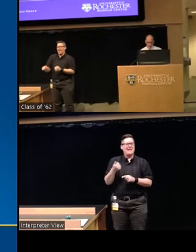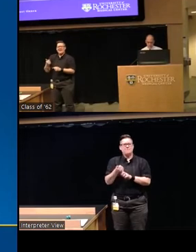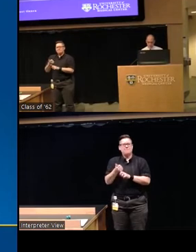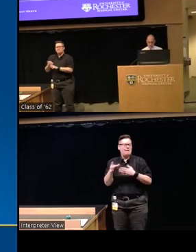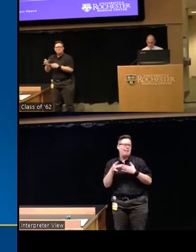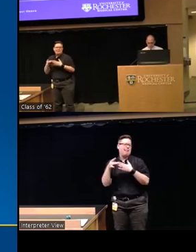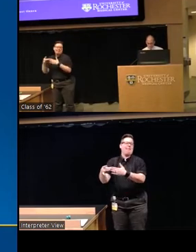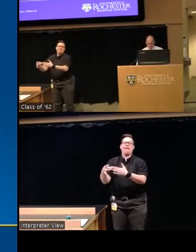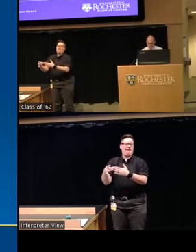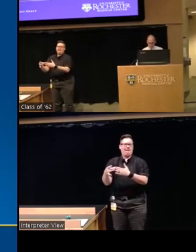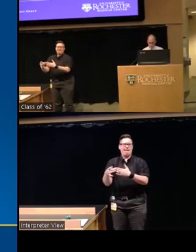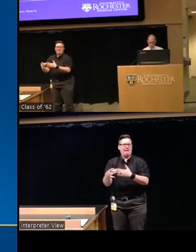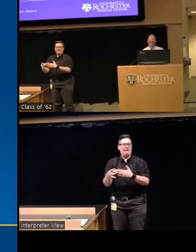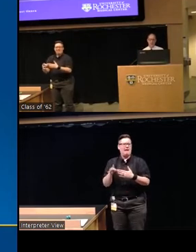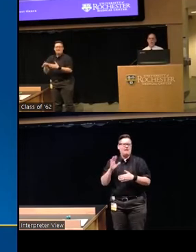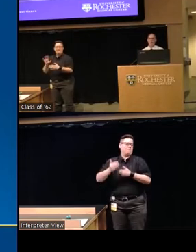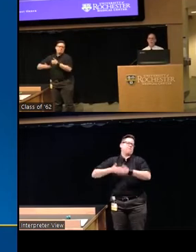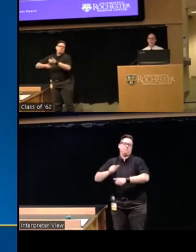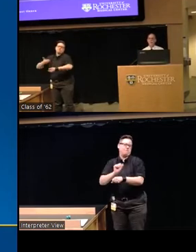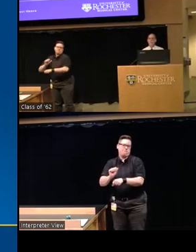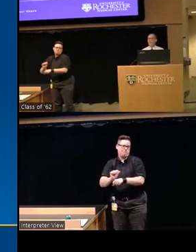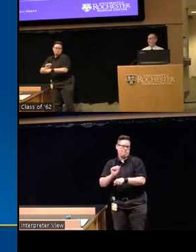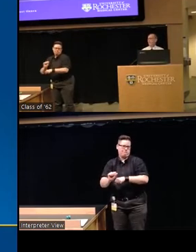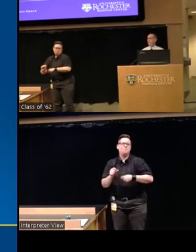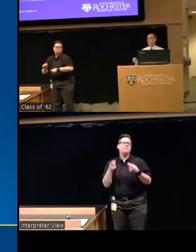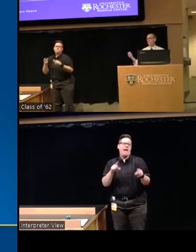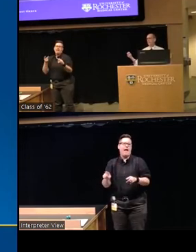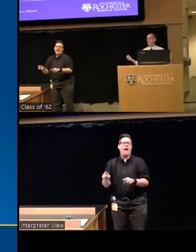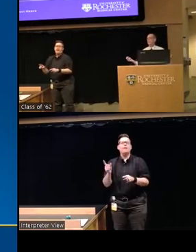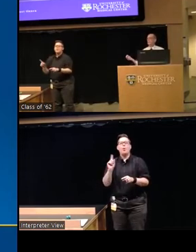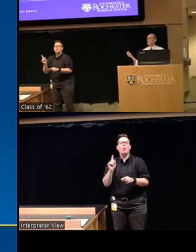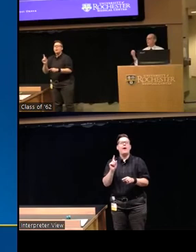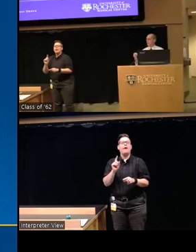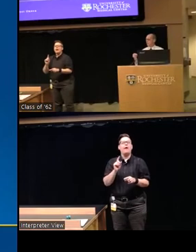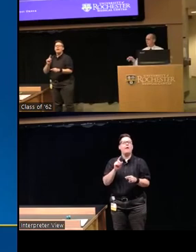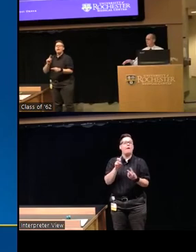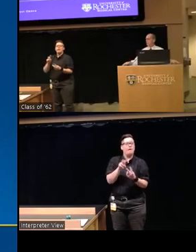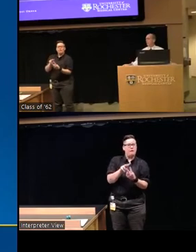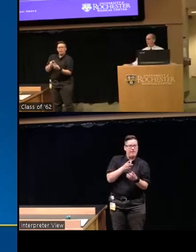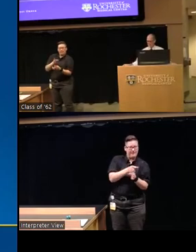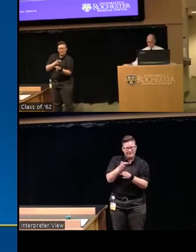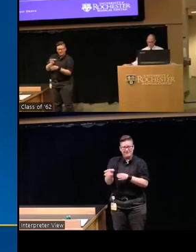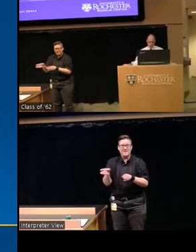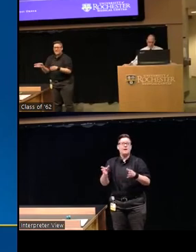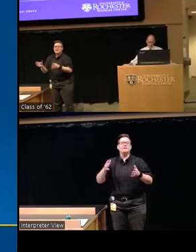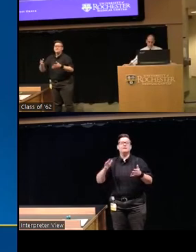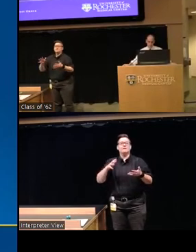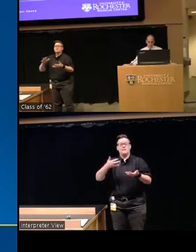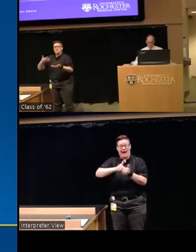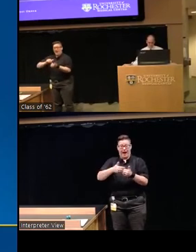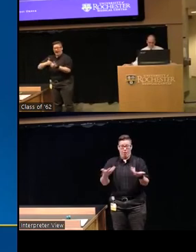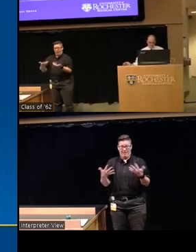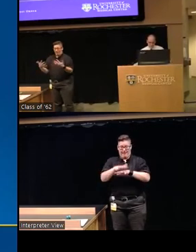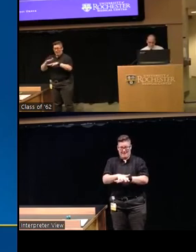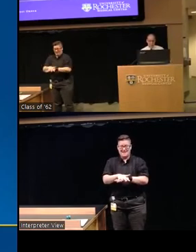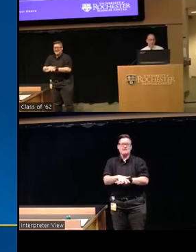trailblazing example of that kind of progress we are making at the interface between our two fields in psychiatry and in